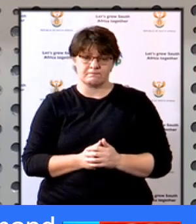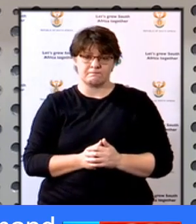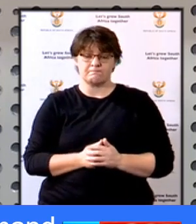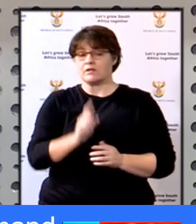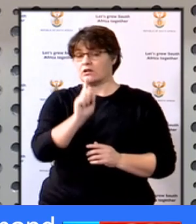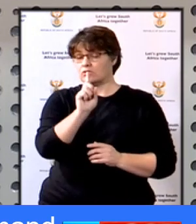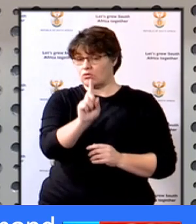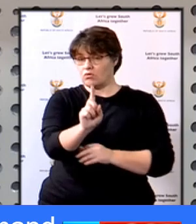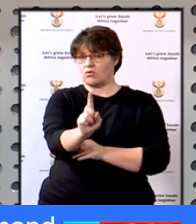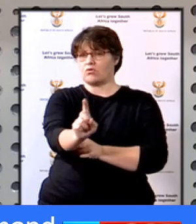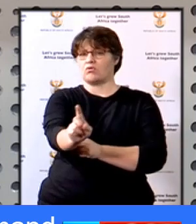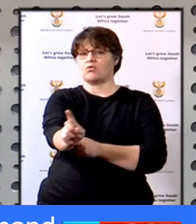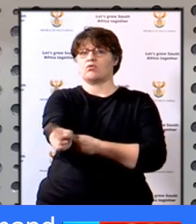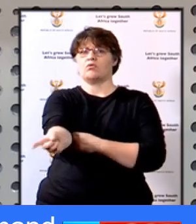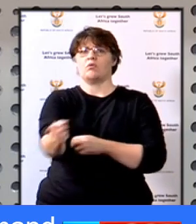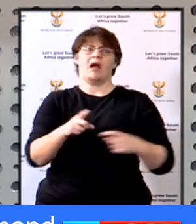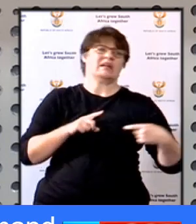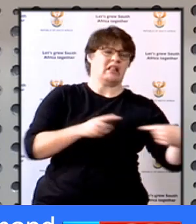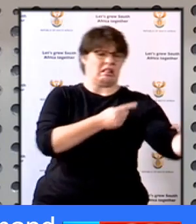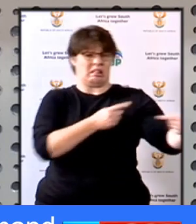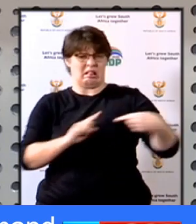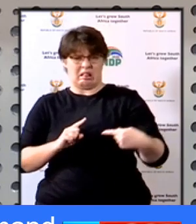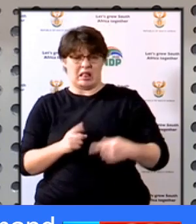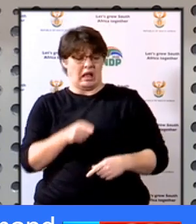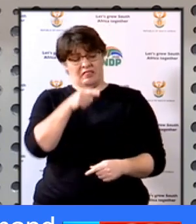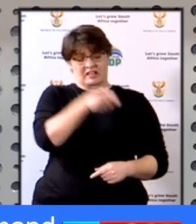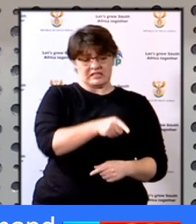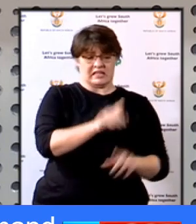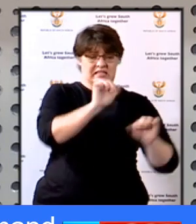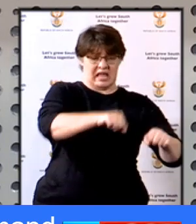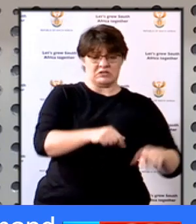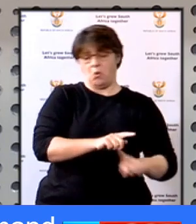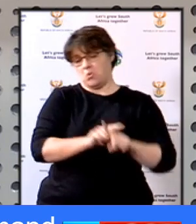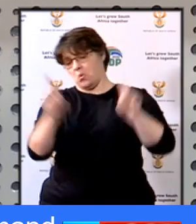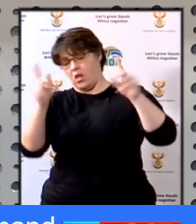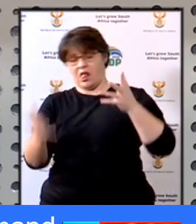So instead of a fight over does it or does it not,